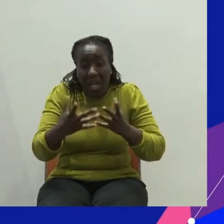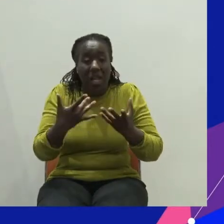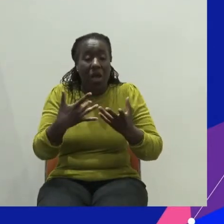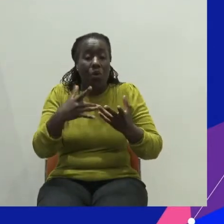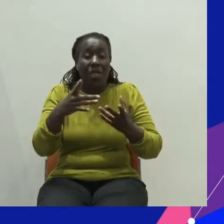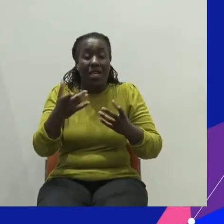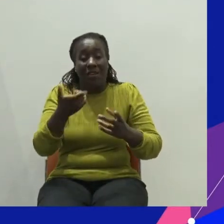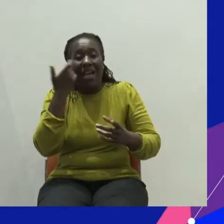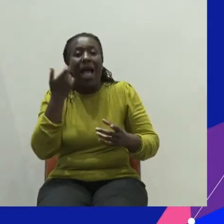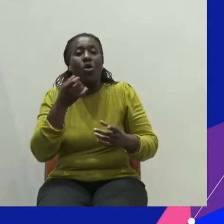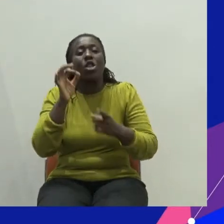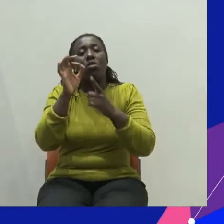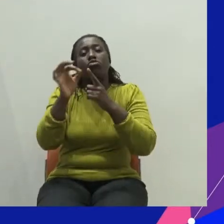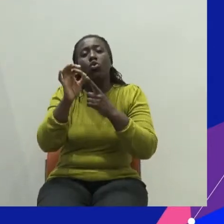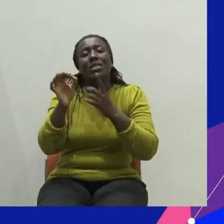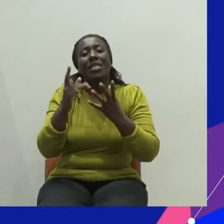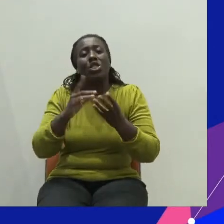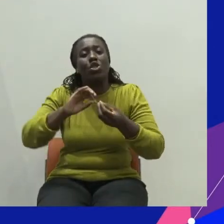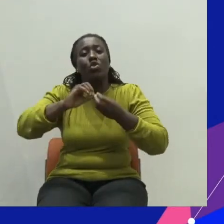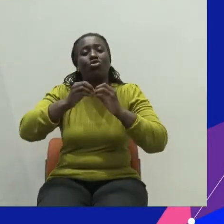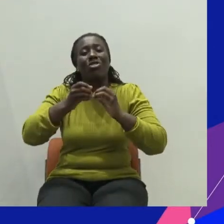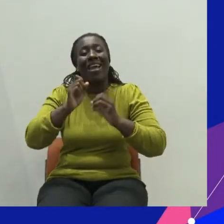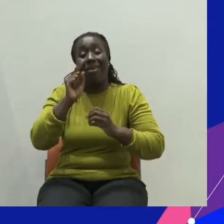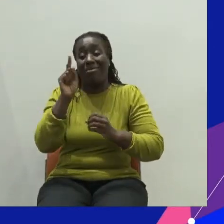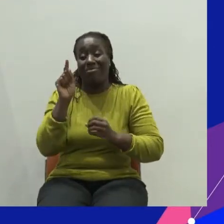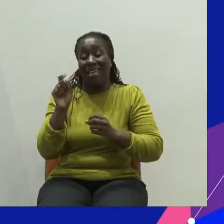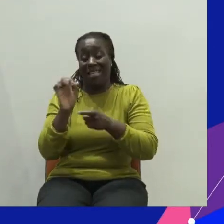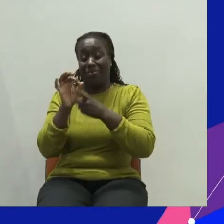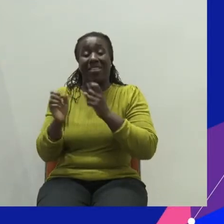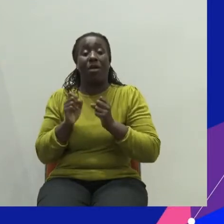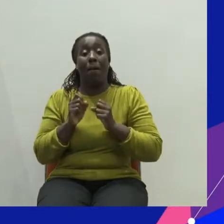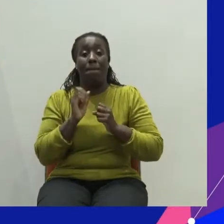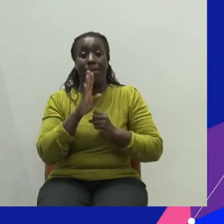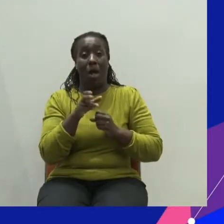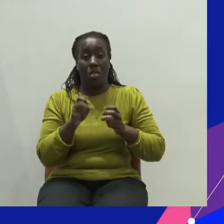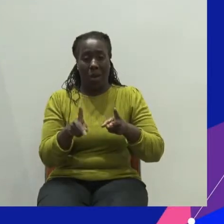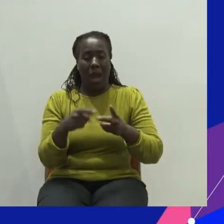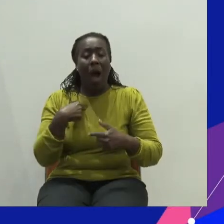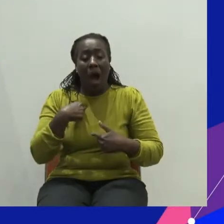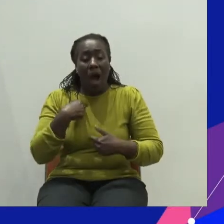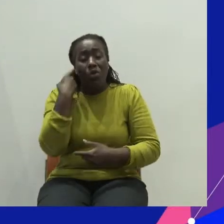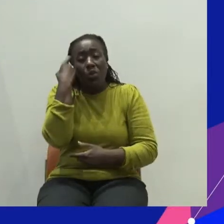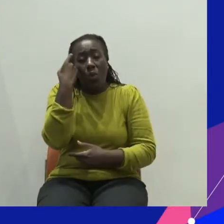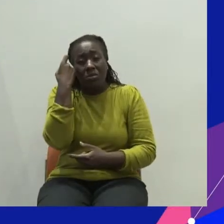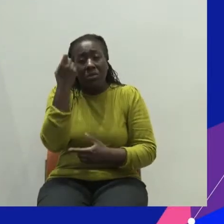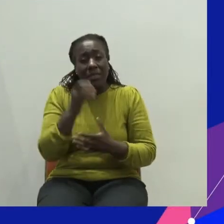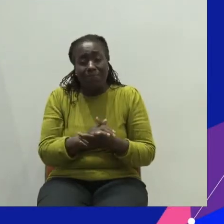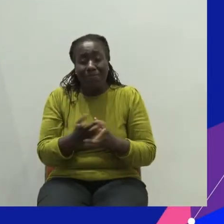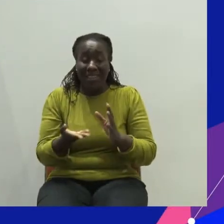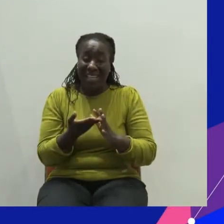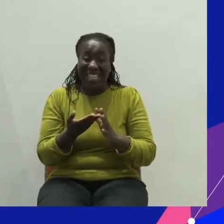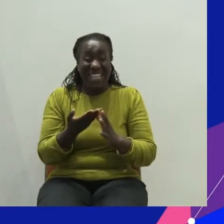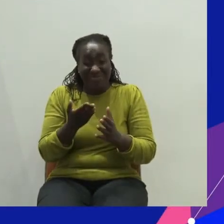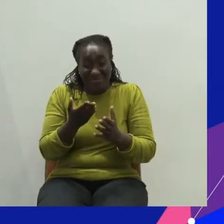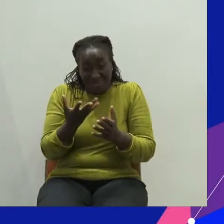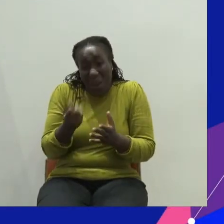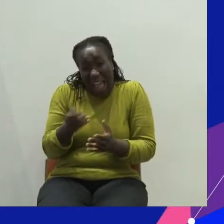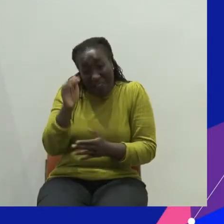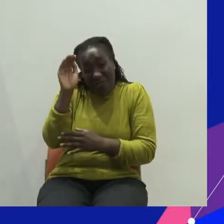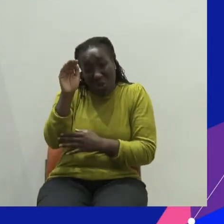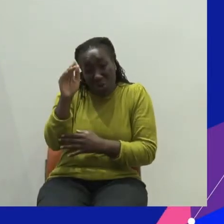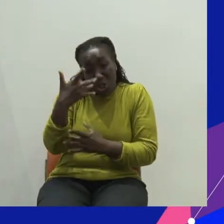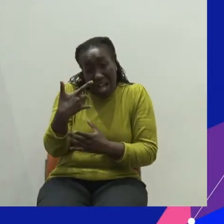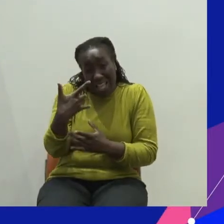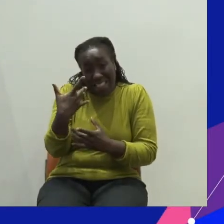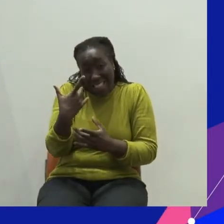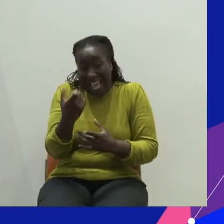put into your cell that will create that pathway. And so I guess I was wondering, if there's a future here where this kind of